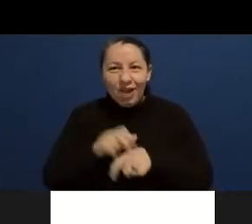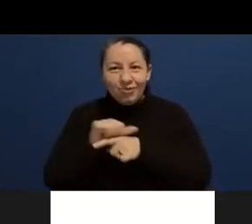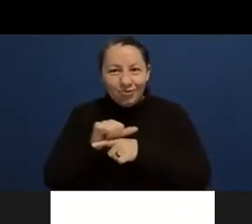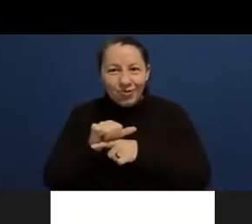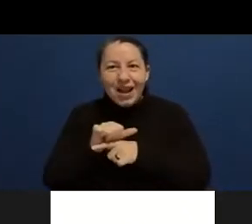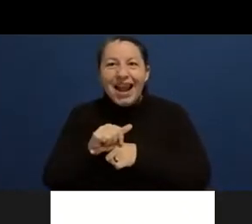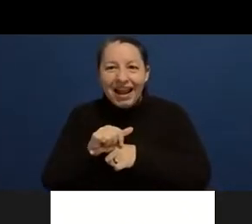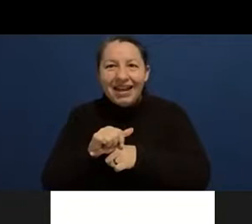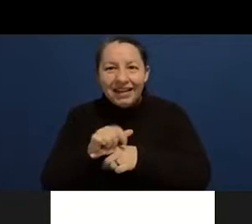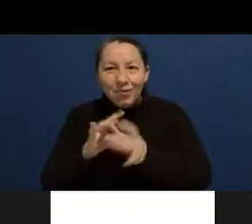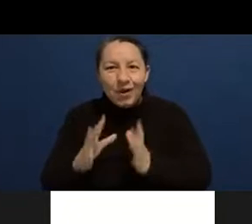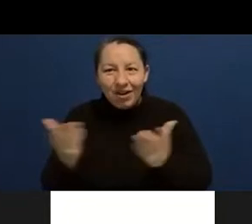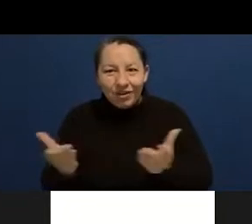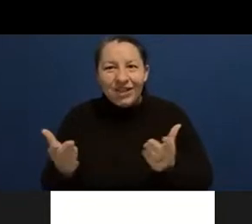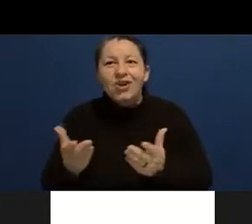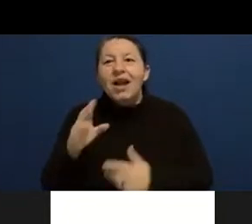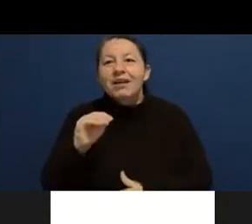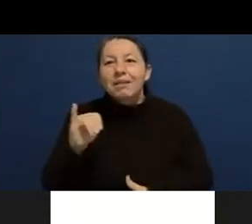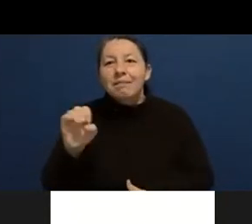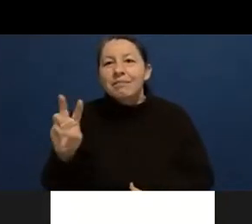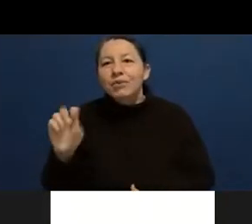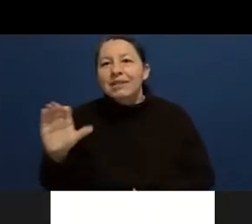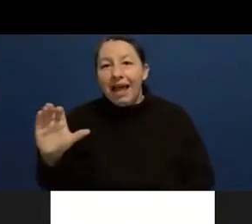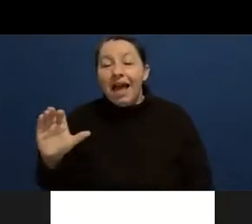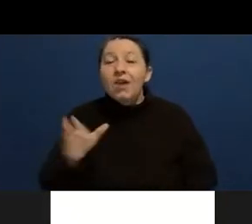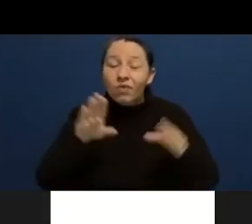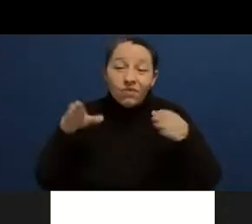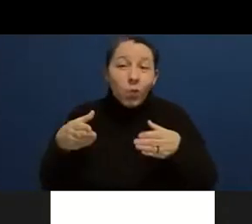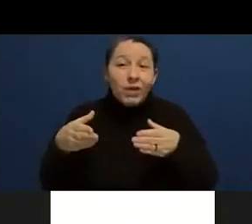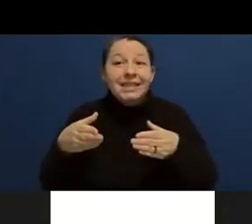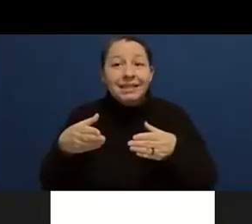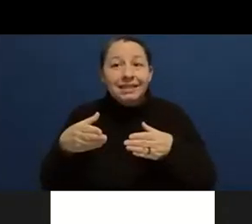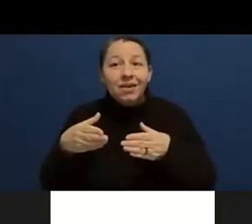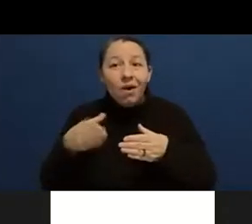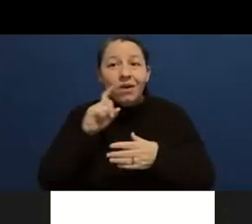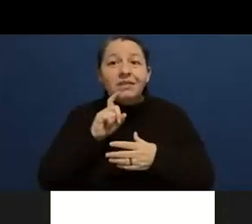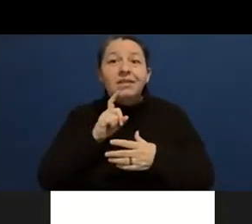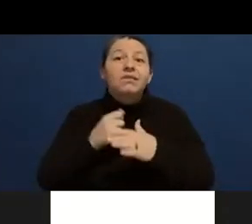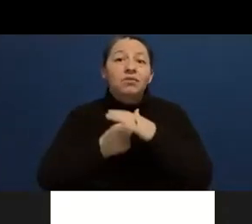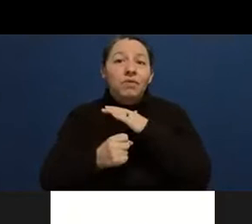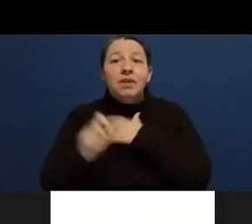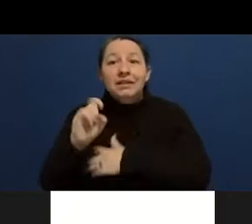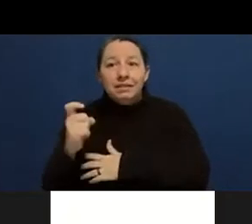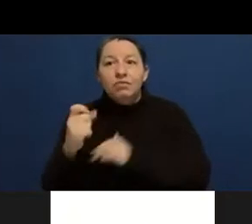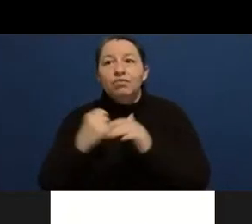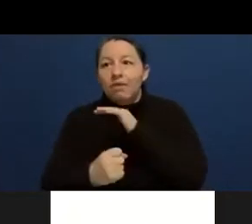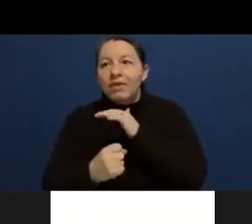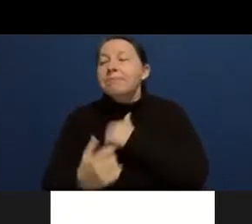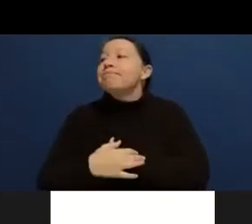Assault Coalition who focus on sex trafficking. I'm stepping in today for Rebecca Baylog, who